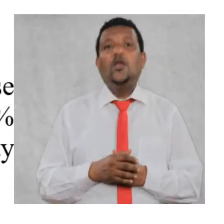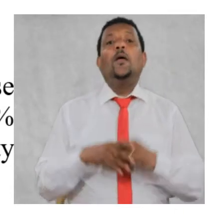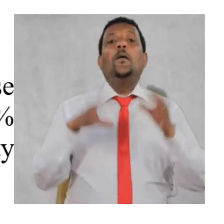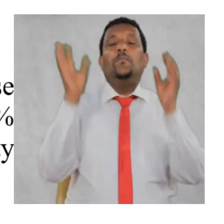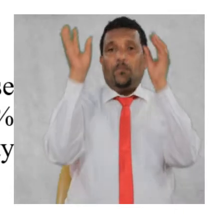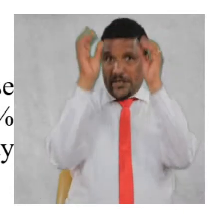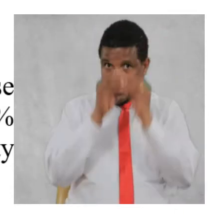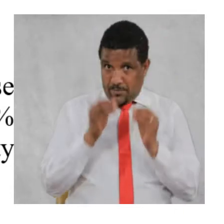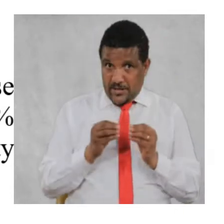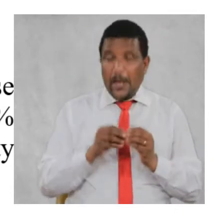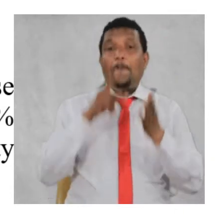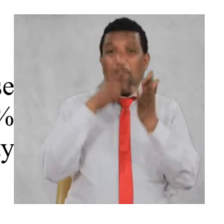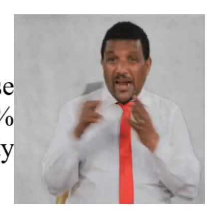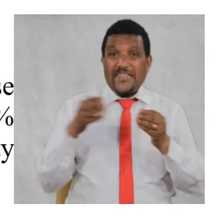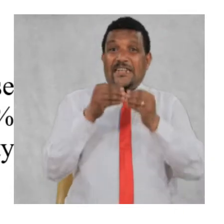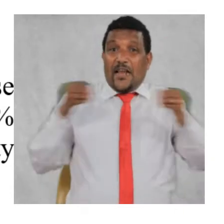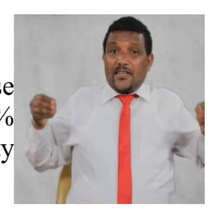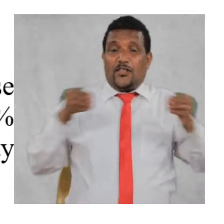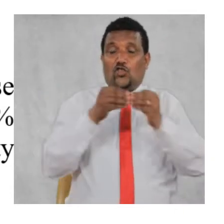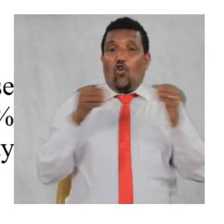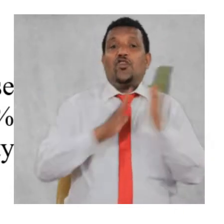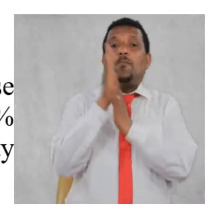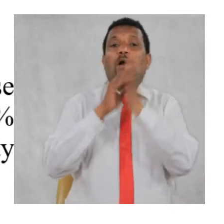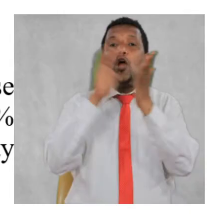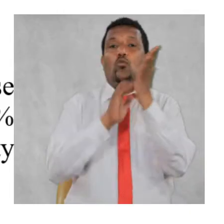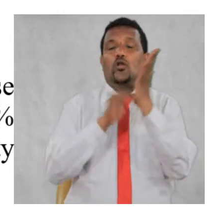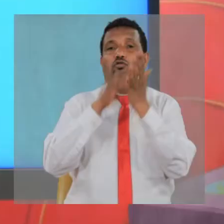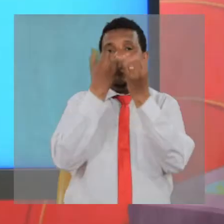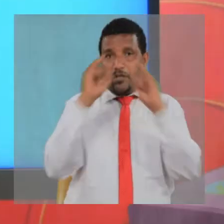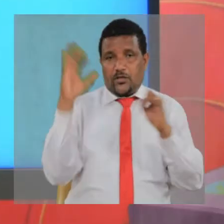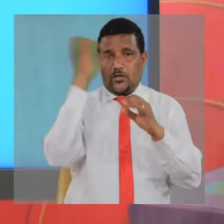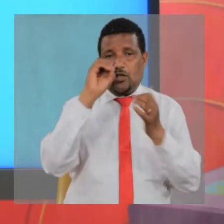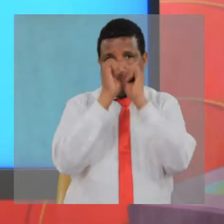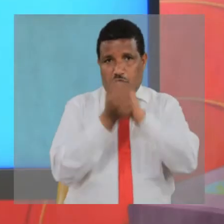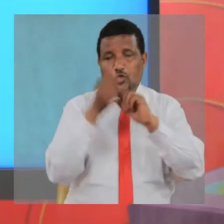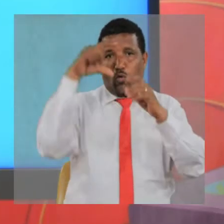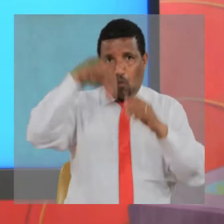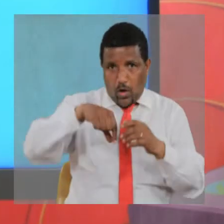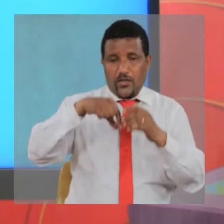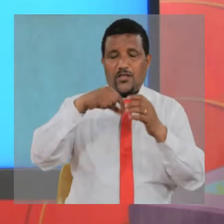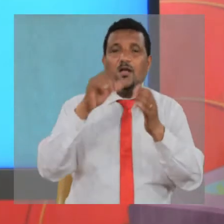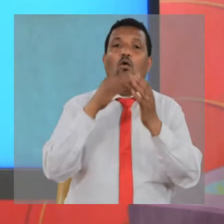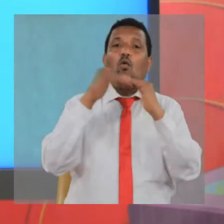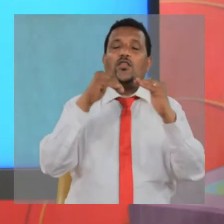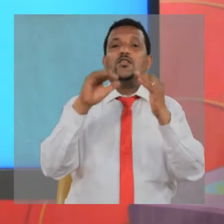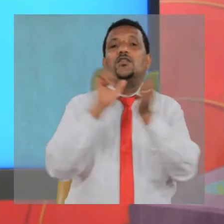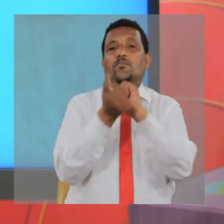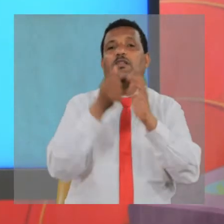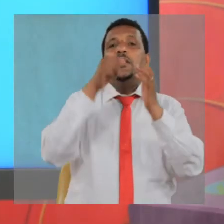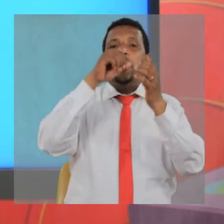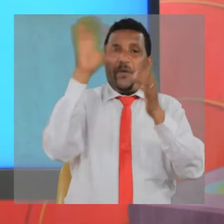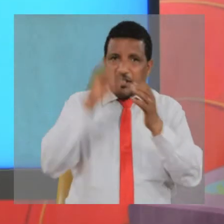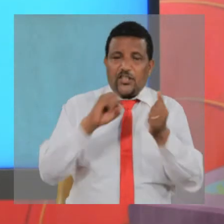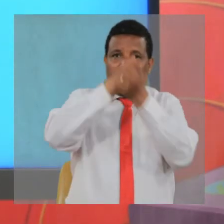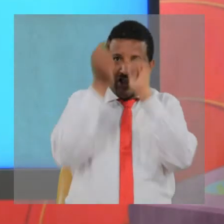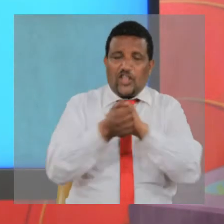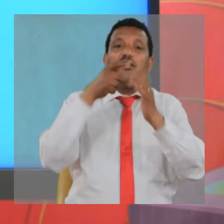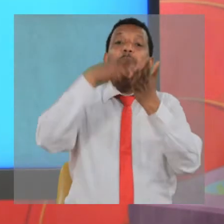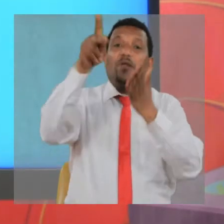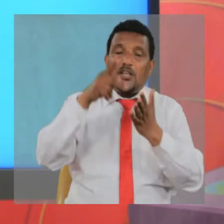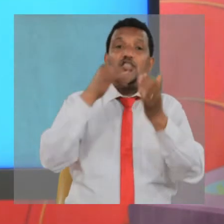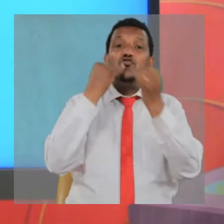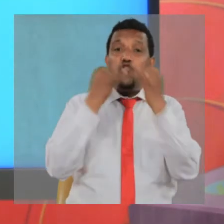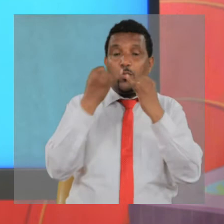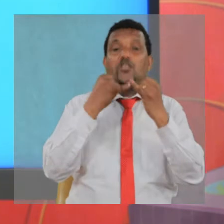Mathematically, the price elasticity of demand is calculated by dividing the percentage change in quantity demanded for the percentage change in price. And from this information,